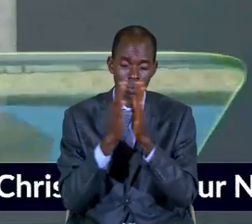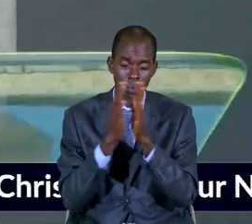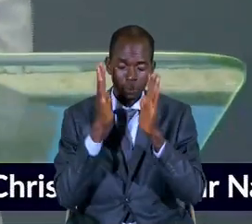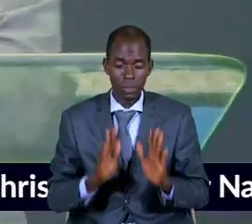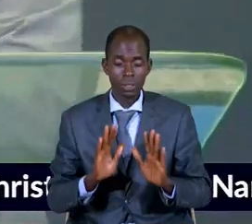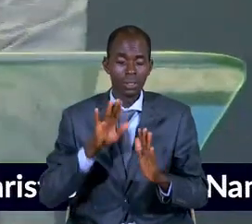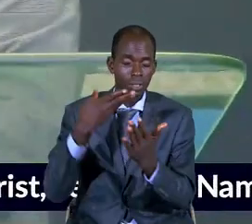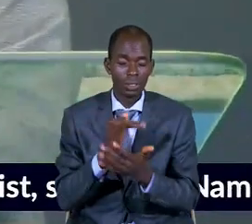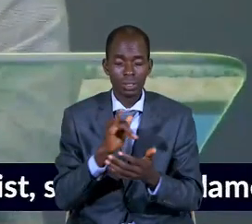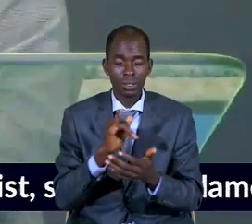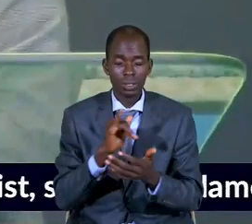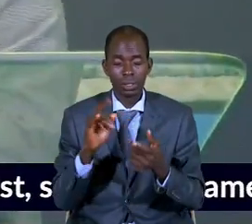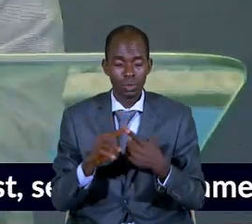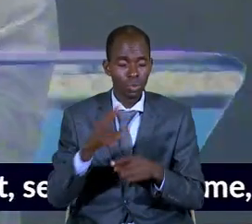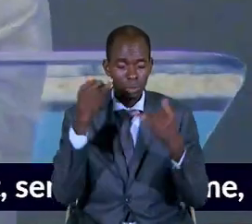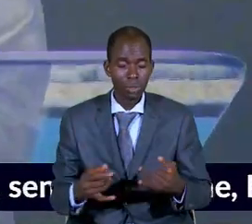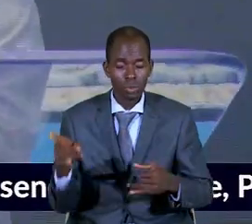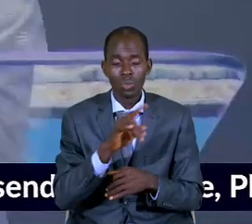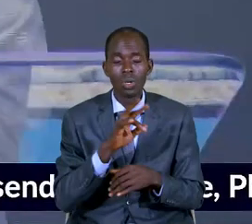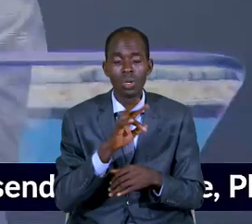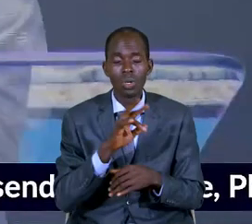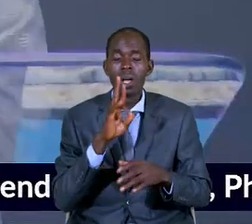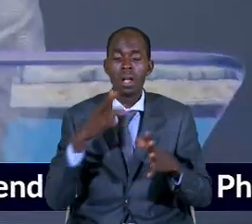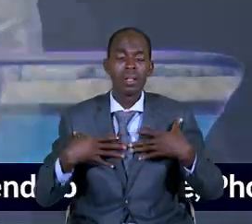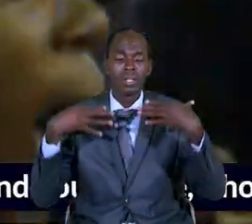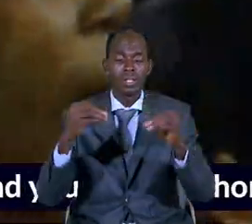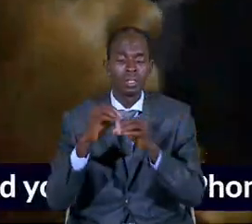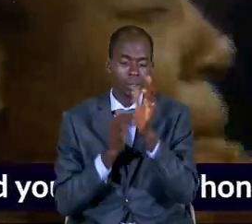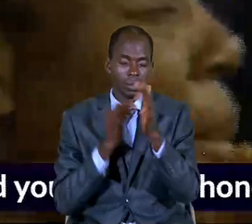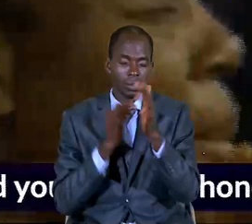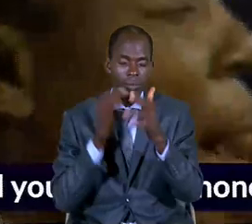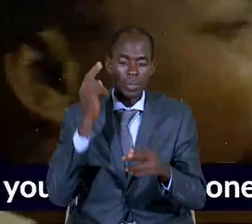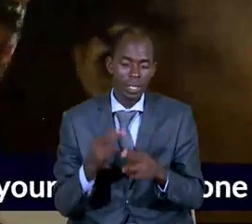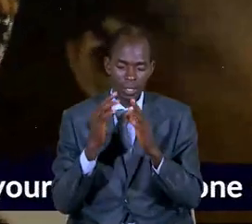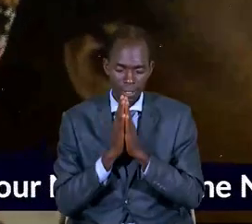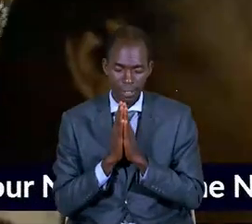now, you are healed in Jesus' name.